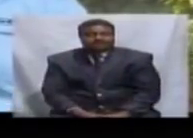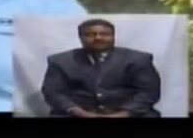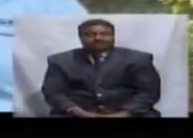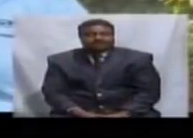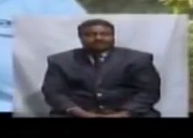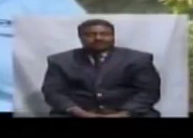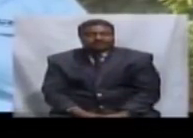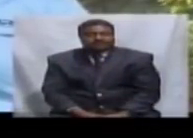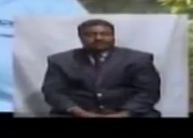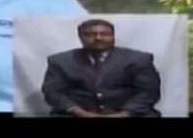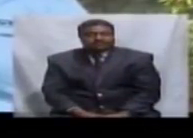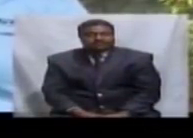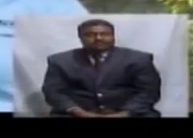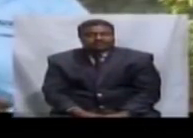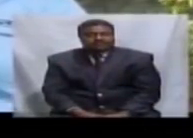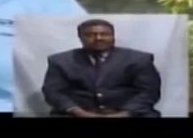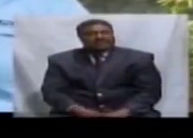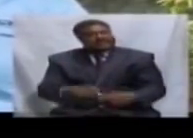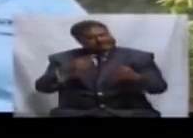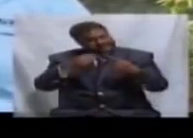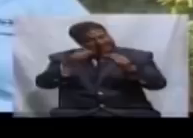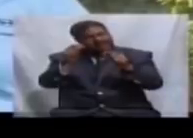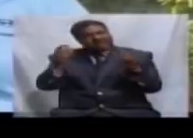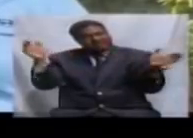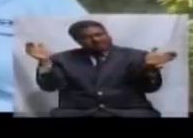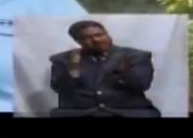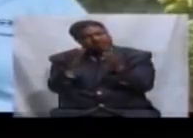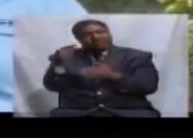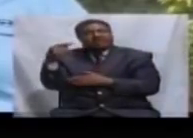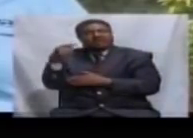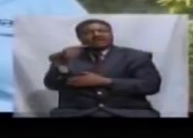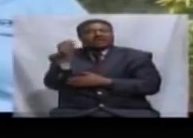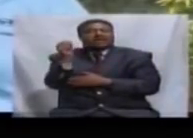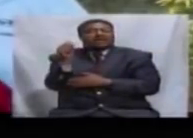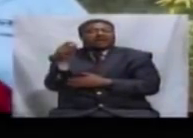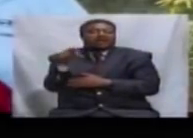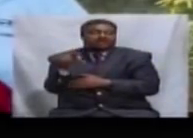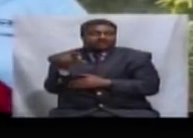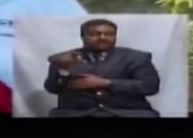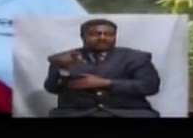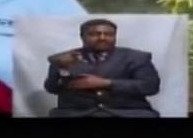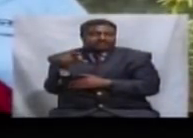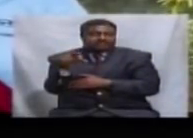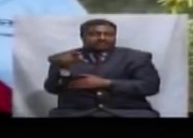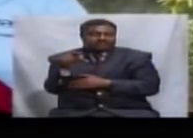Also tried to bridge this gap so that we can curb